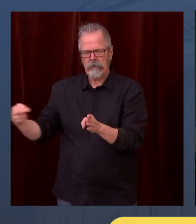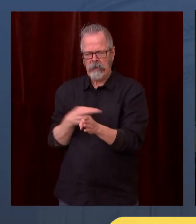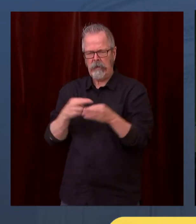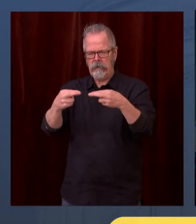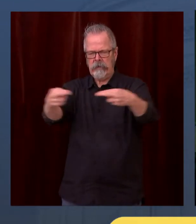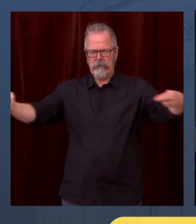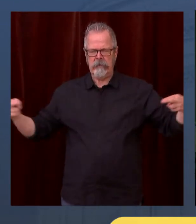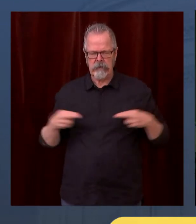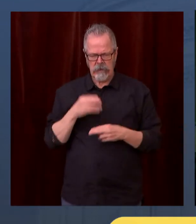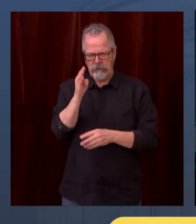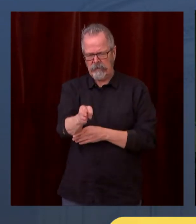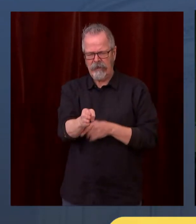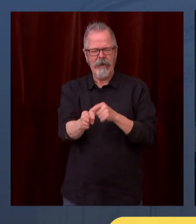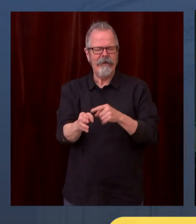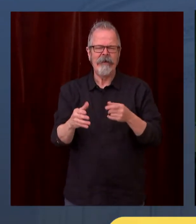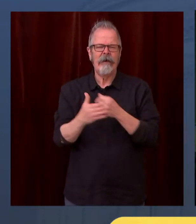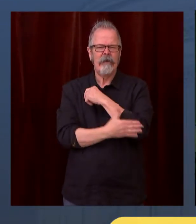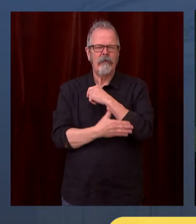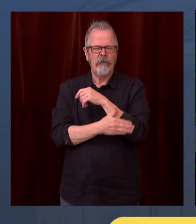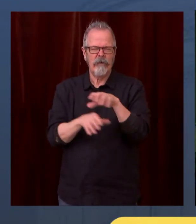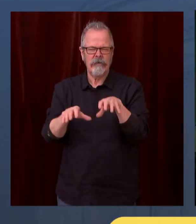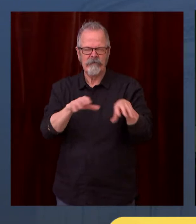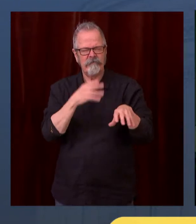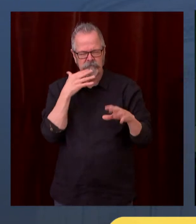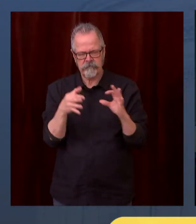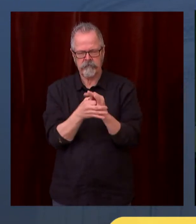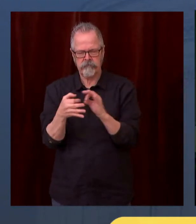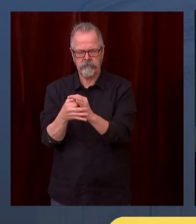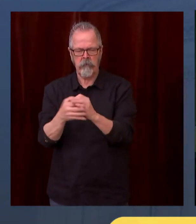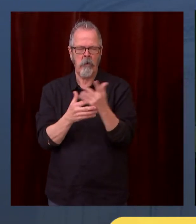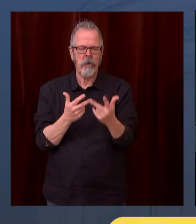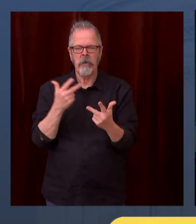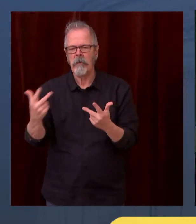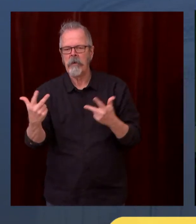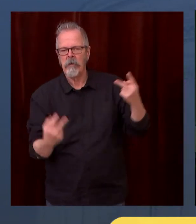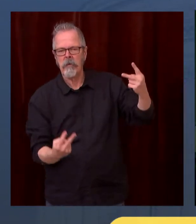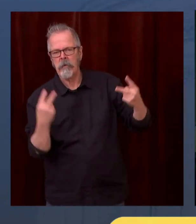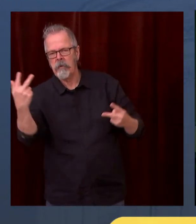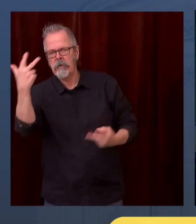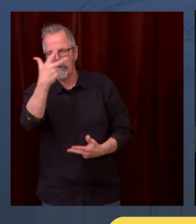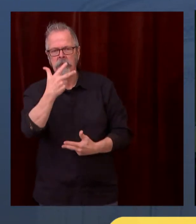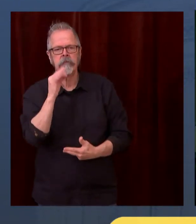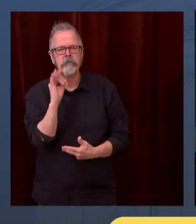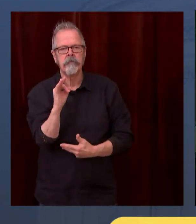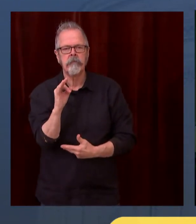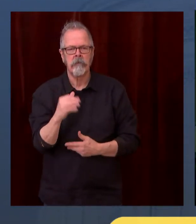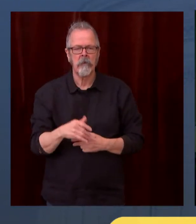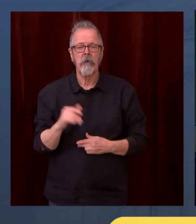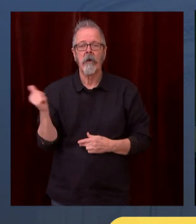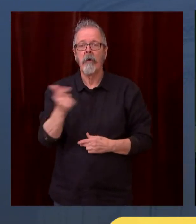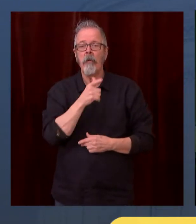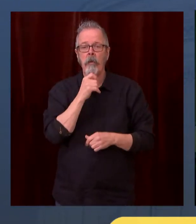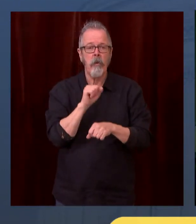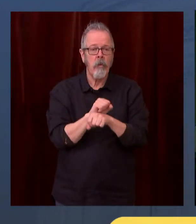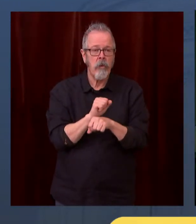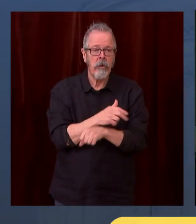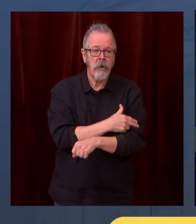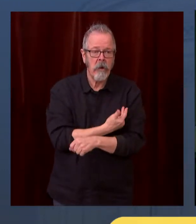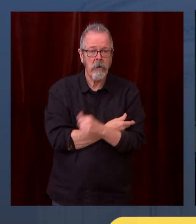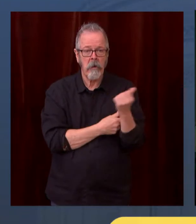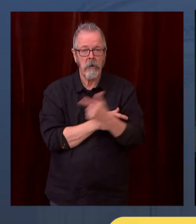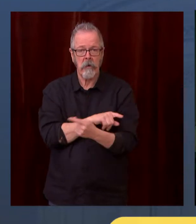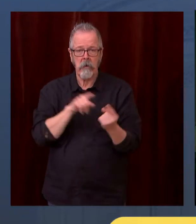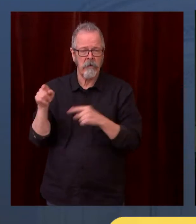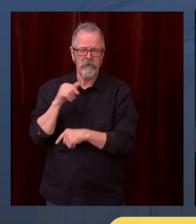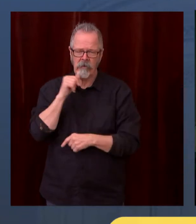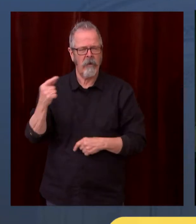not a negative towards our public health colleagues on the ground, but I do want to say that respectfully, not always do we agree on every single